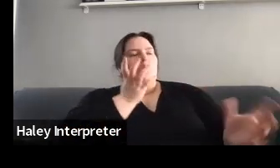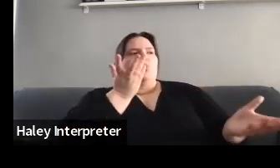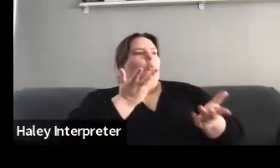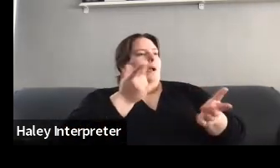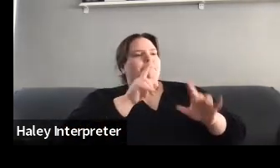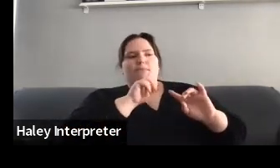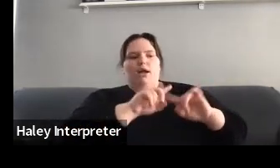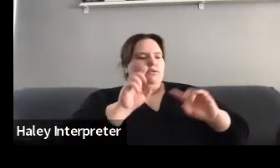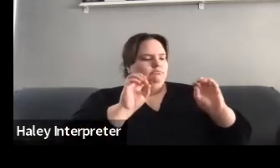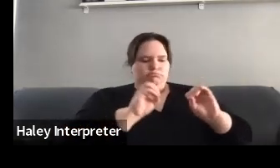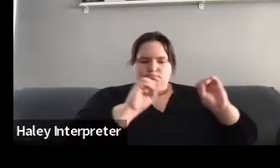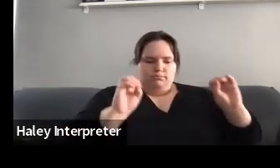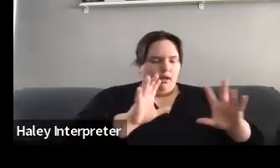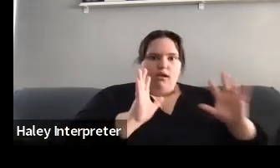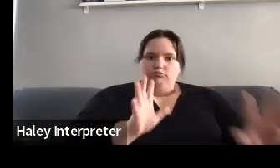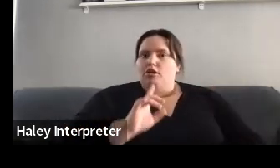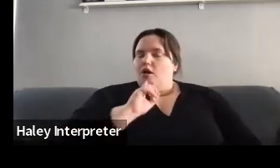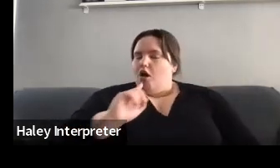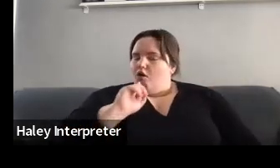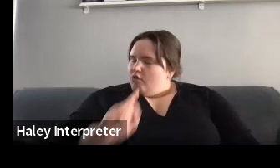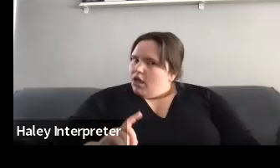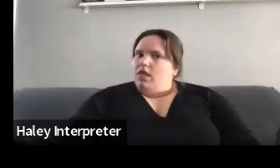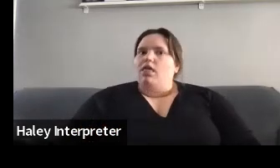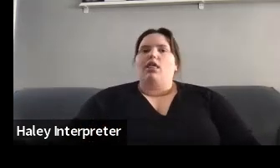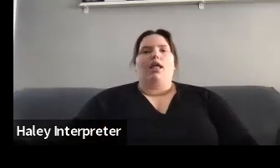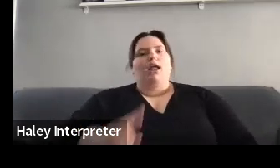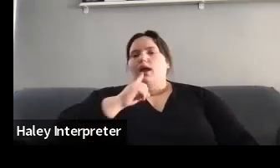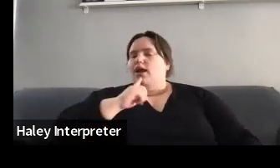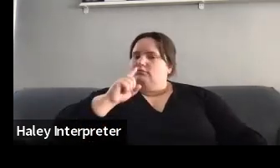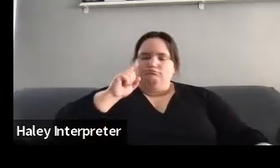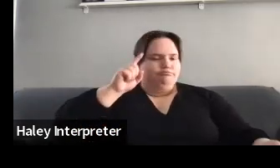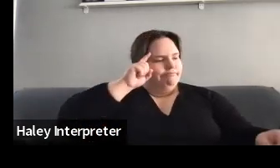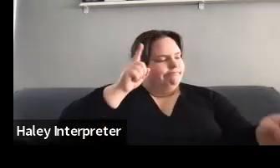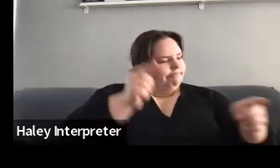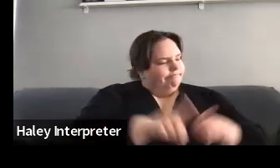in the way that they made that Chom Chom. So I definitely agree with you.